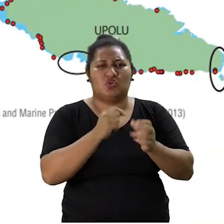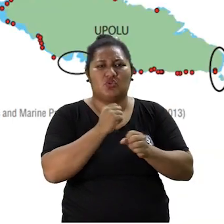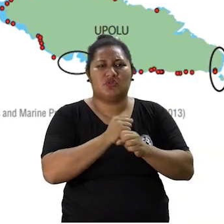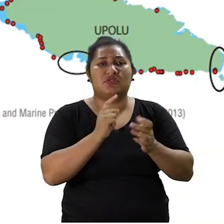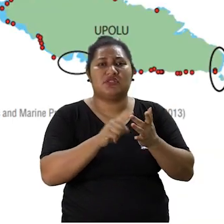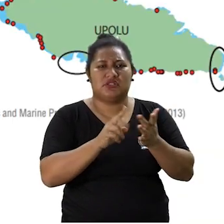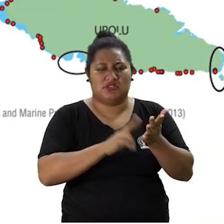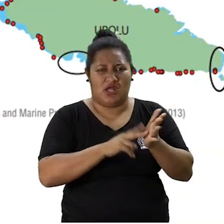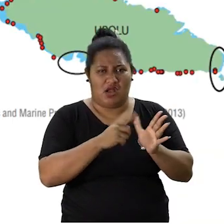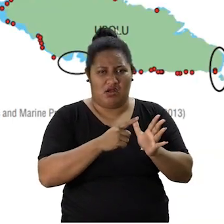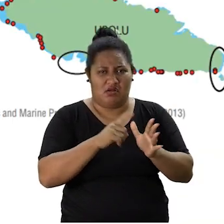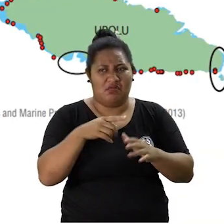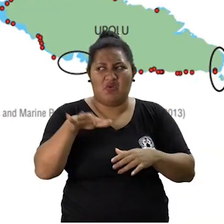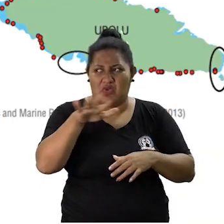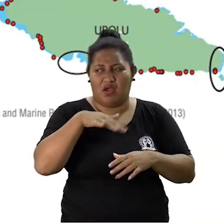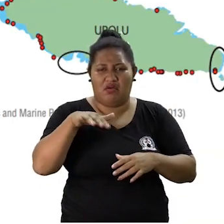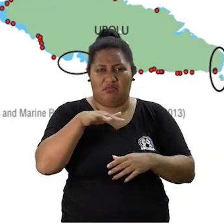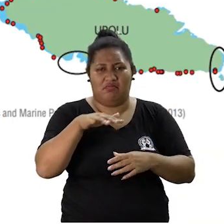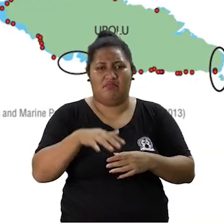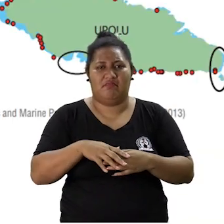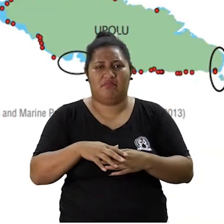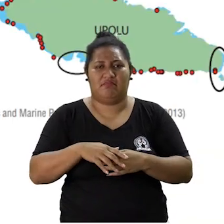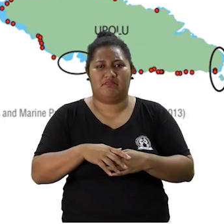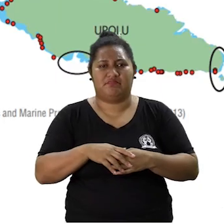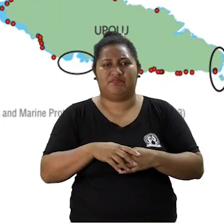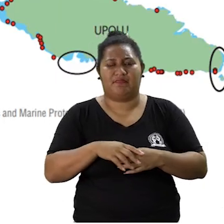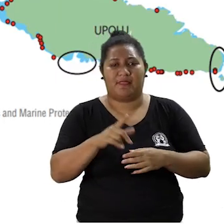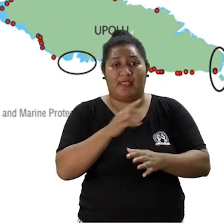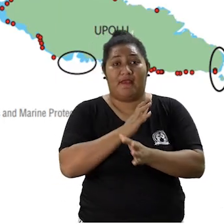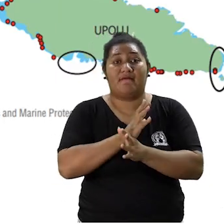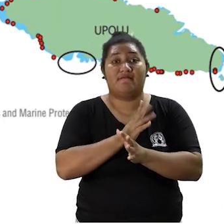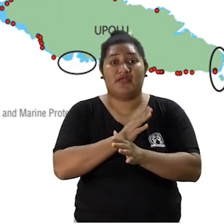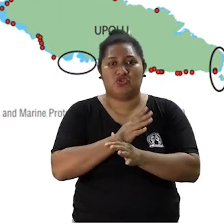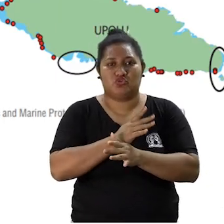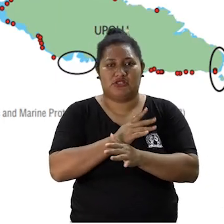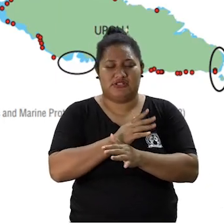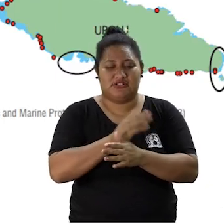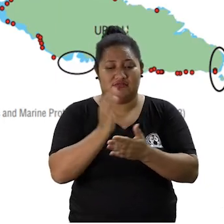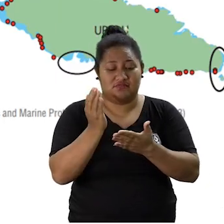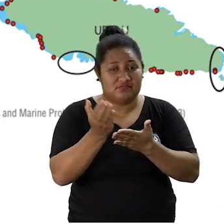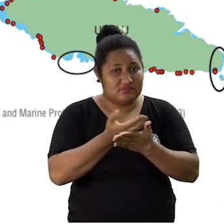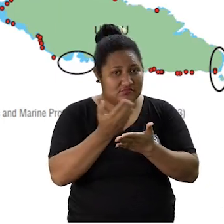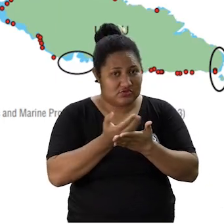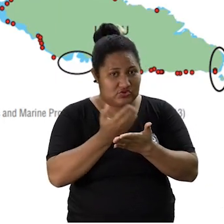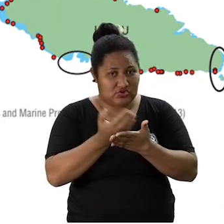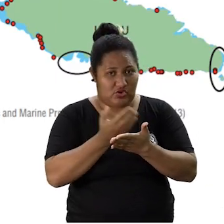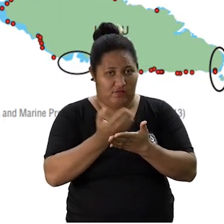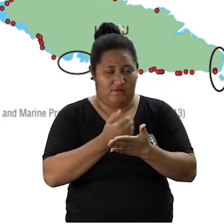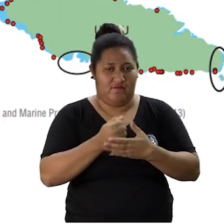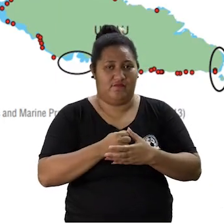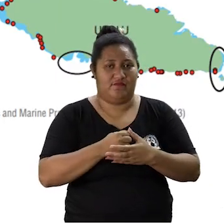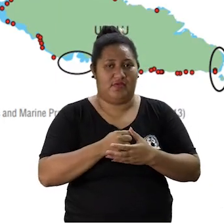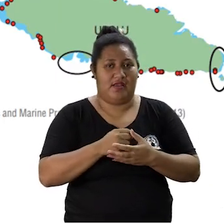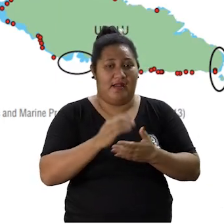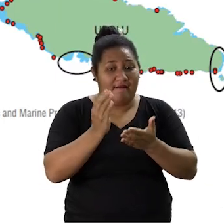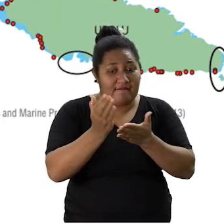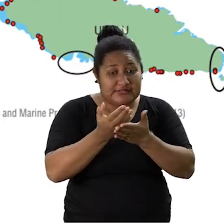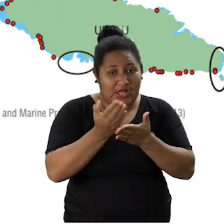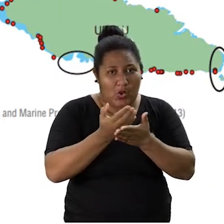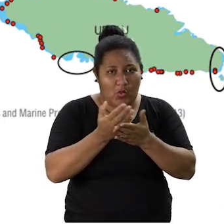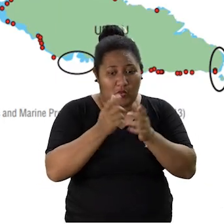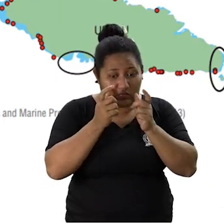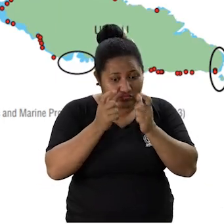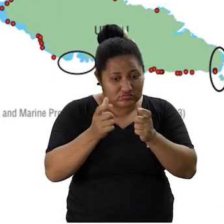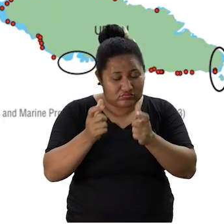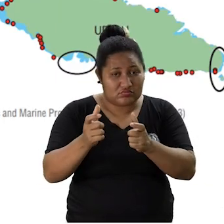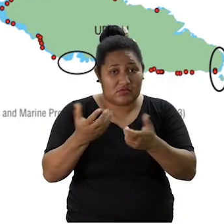in areas like Tungtonginga. Our fisheries reserves. Ia po whaasao nei o loo inu